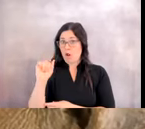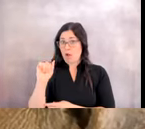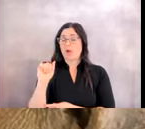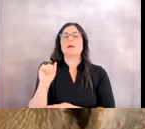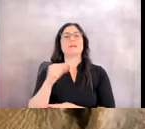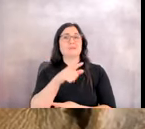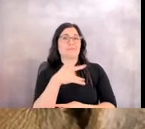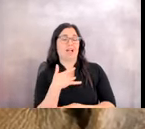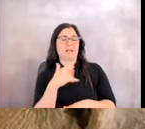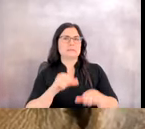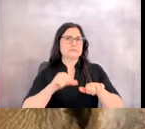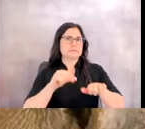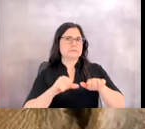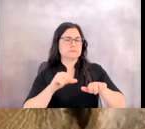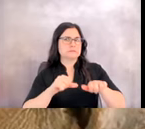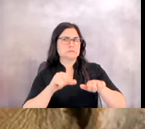have time for the